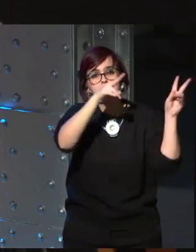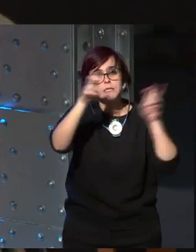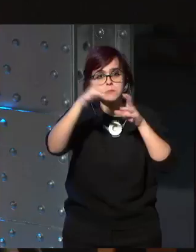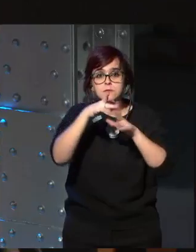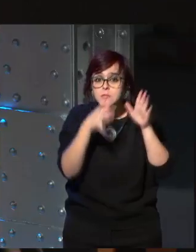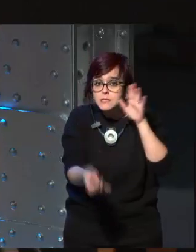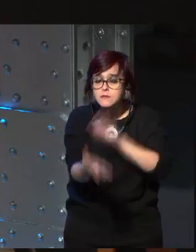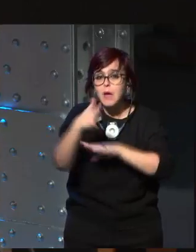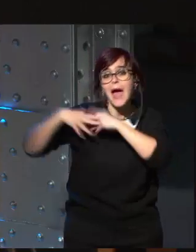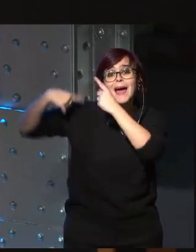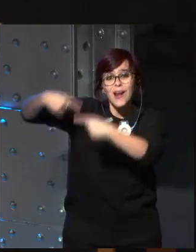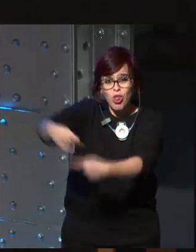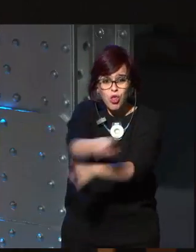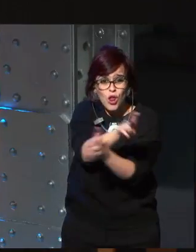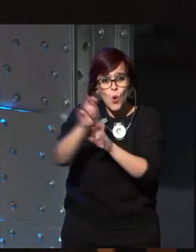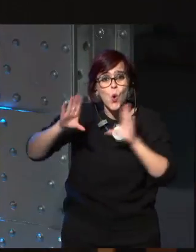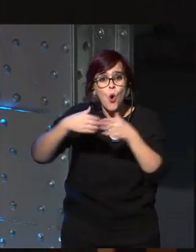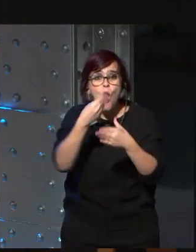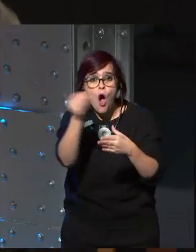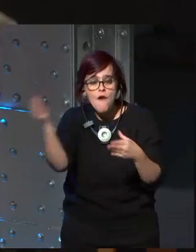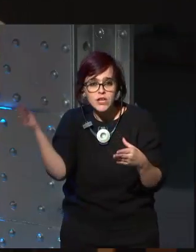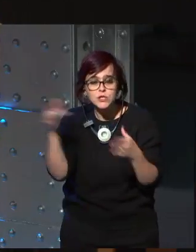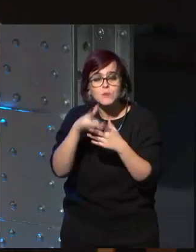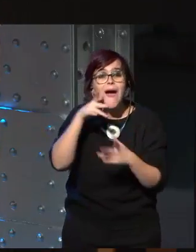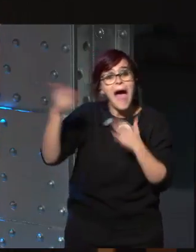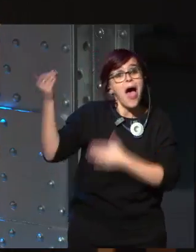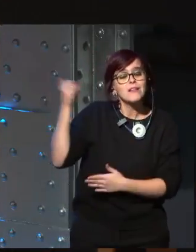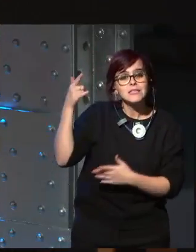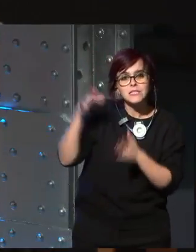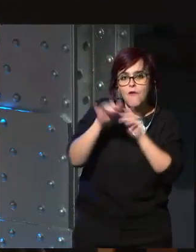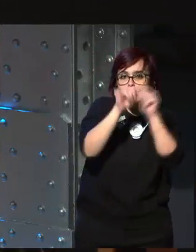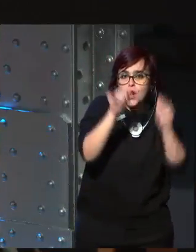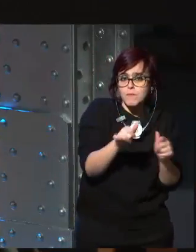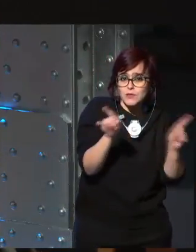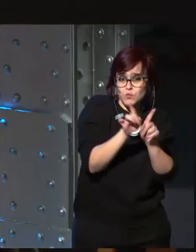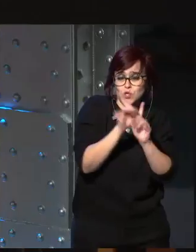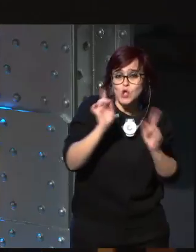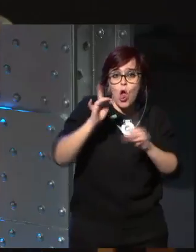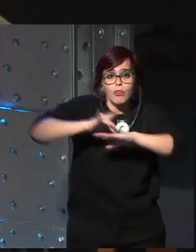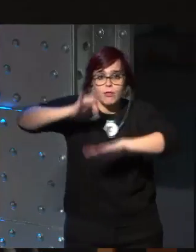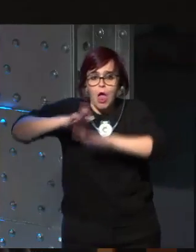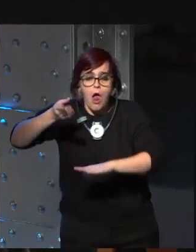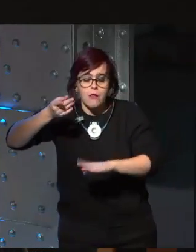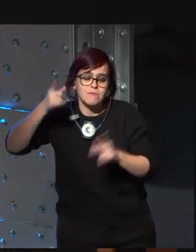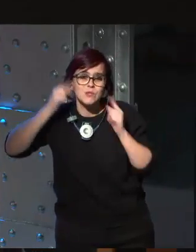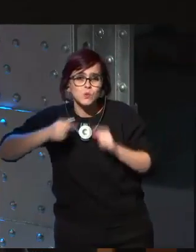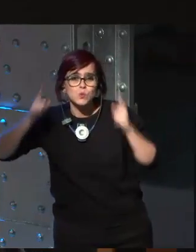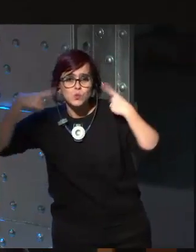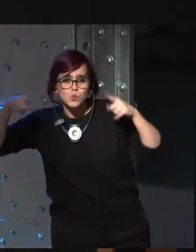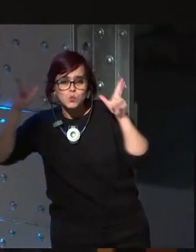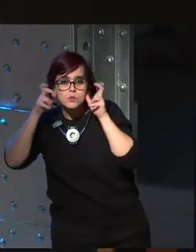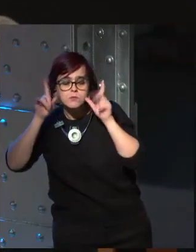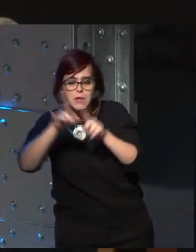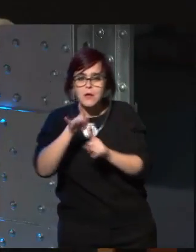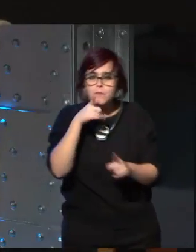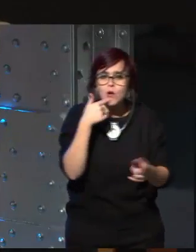bear in mind that one of the things that is happening now is that the new generations, those young people that have never consumed music in any